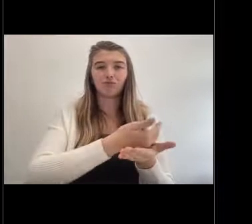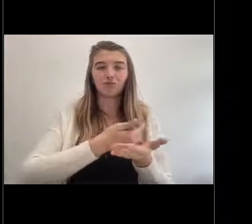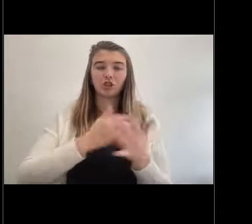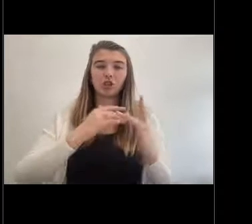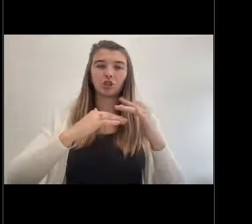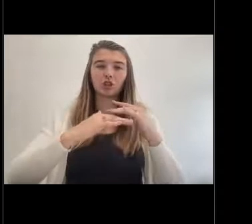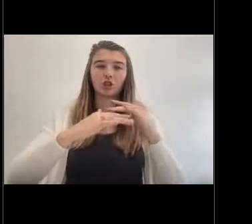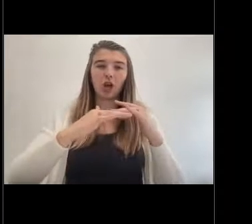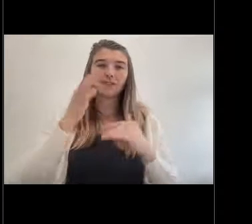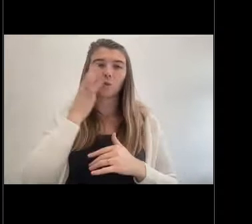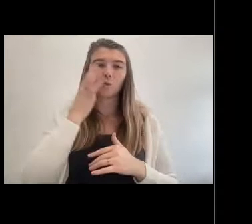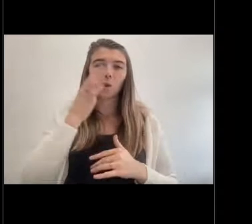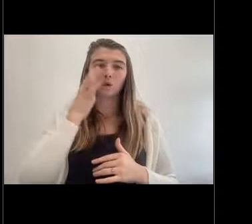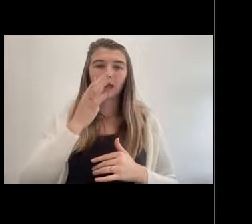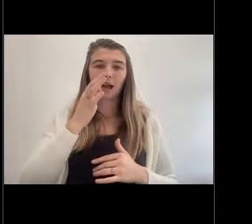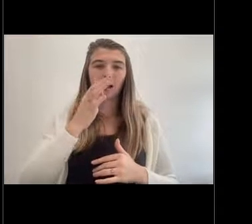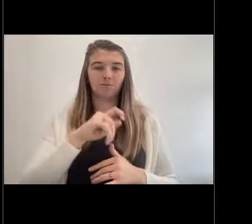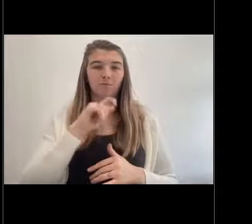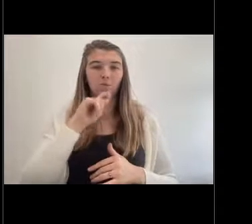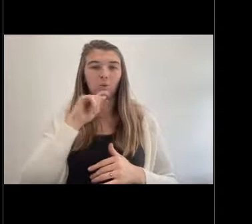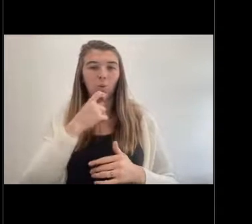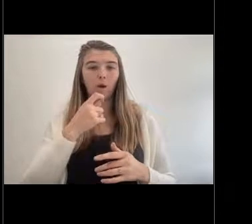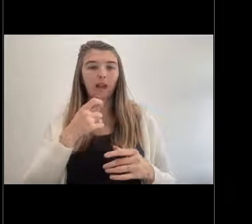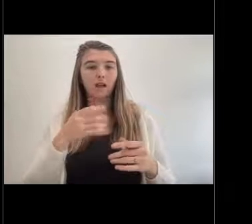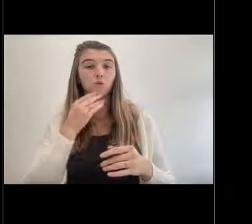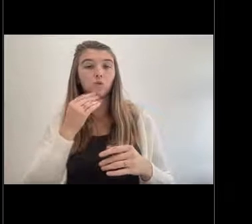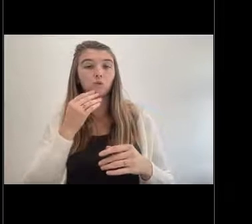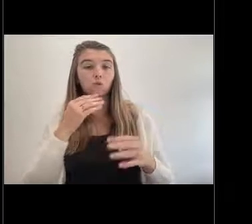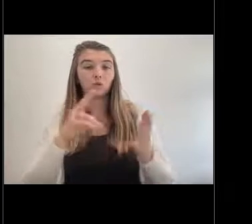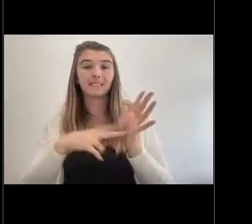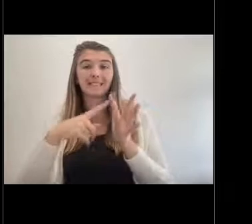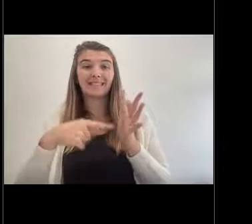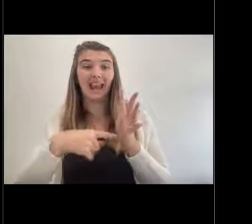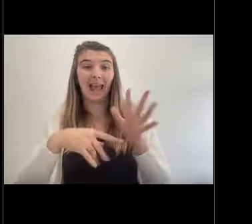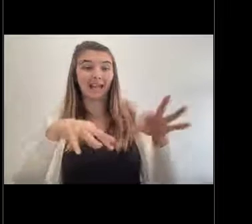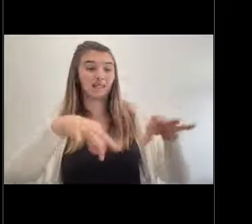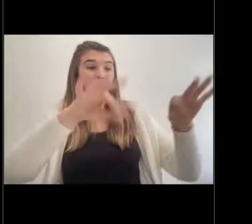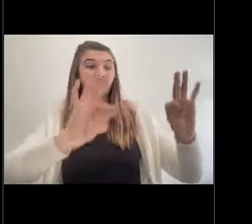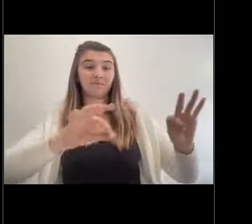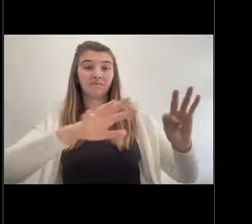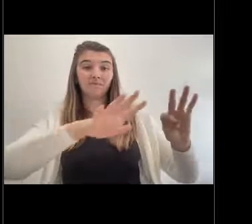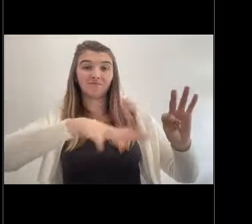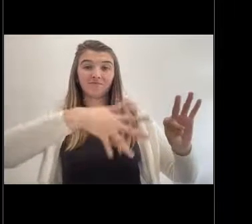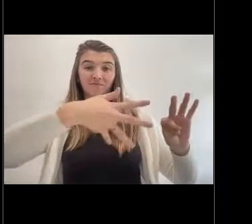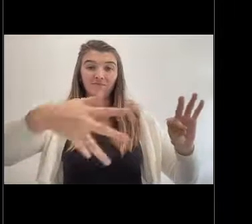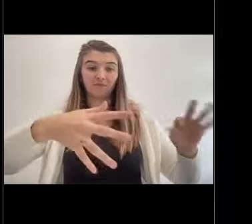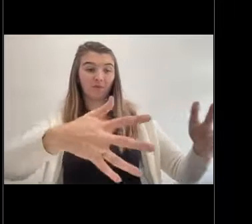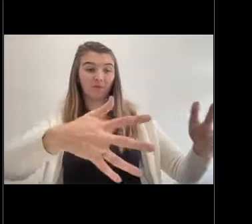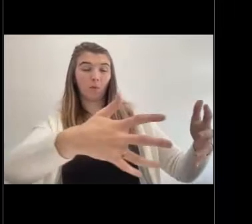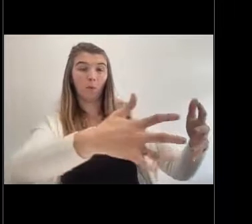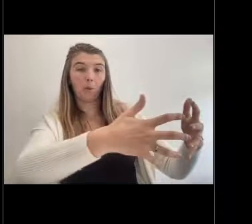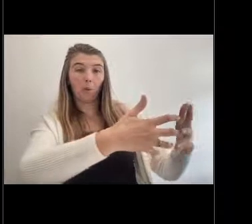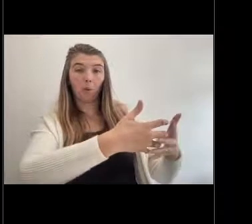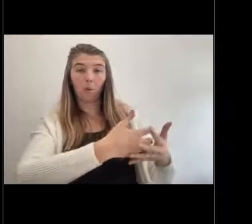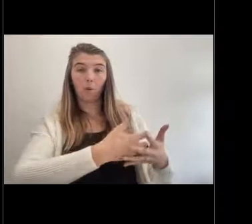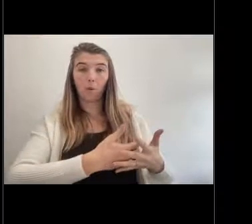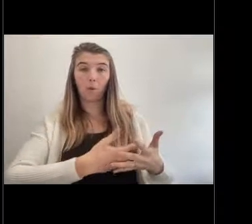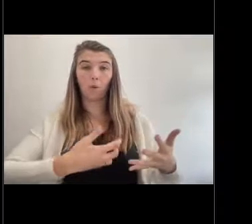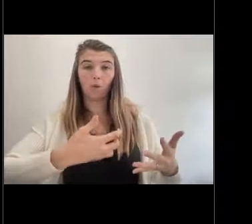nets or Newton nets, plankton nets. So you have a net in a boat, or you can fix them, for example, in a river, and then you collect plastics